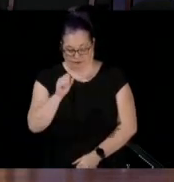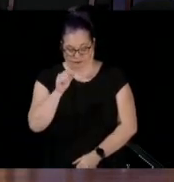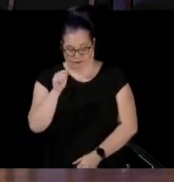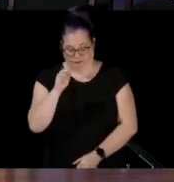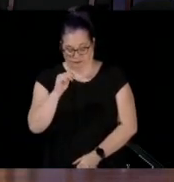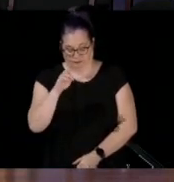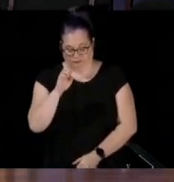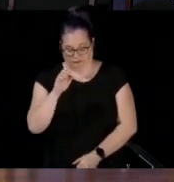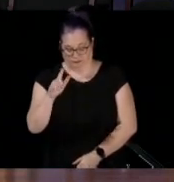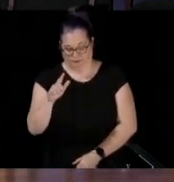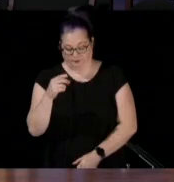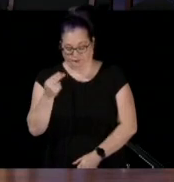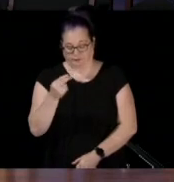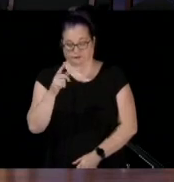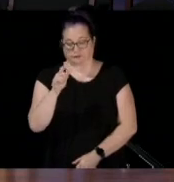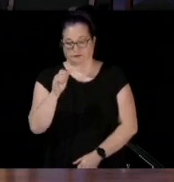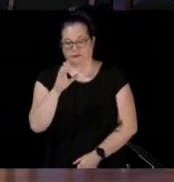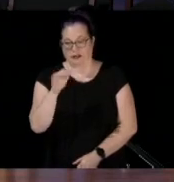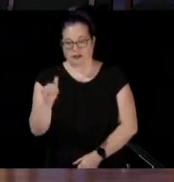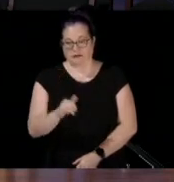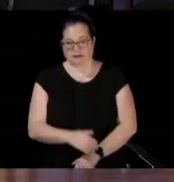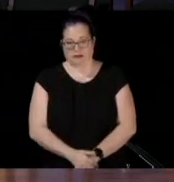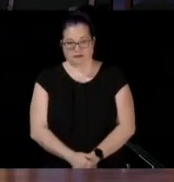Samuel Hayden Lacey.